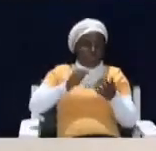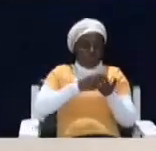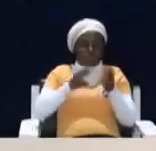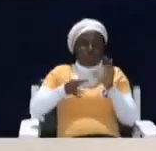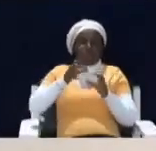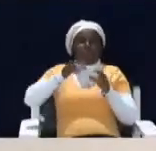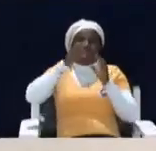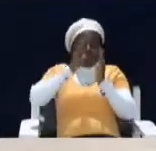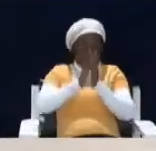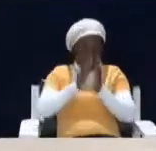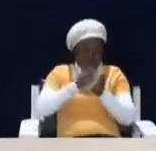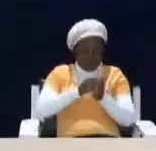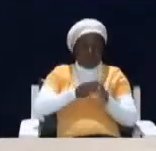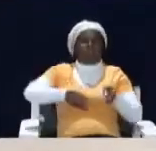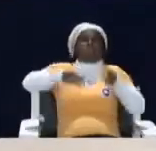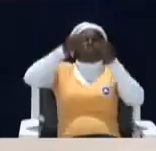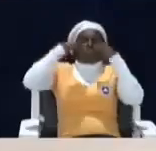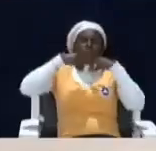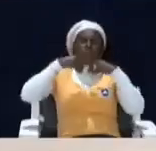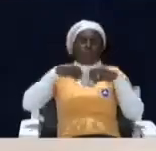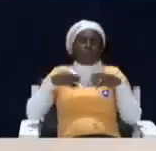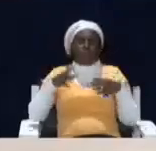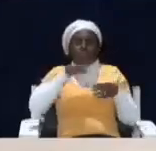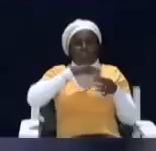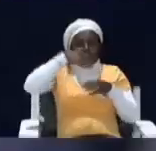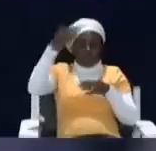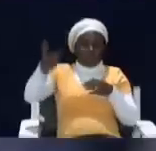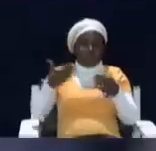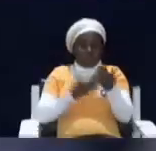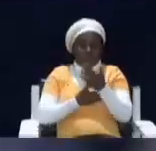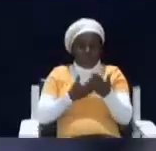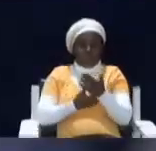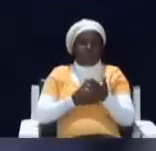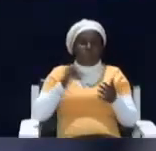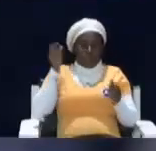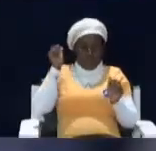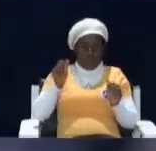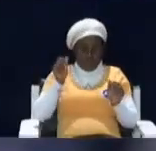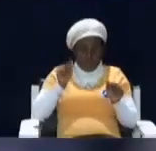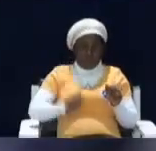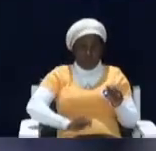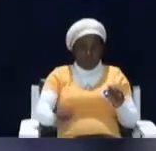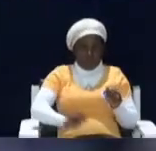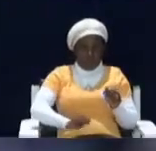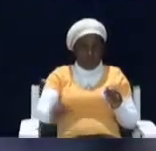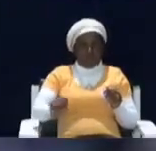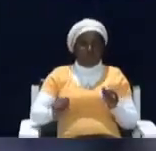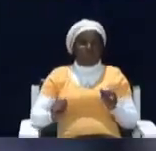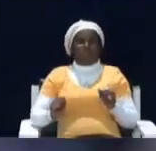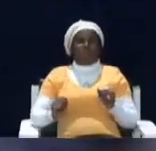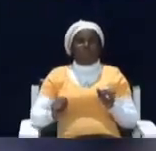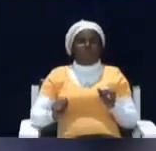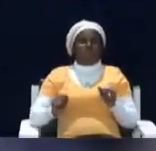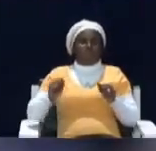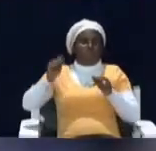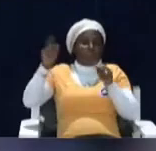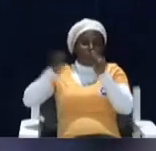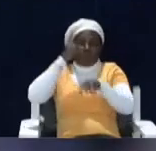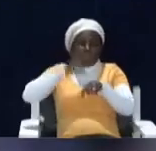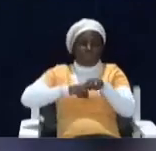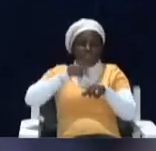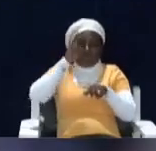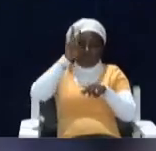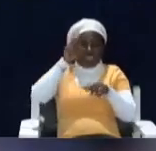prayed on it, I took it. The following morning, I was able to urinate for the first time in 2 months, okay?